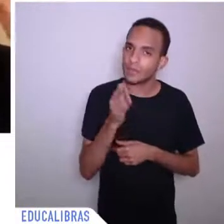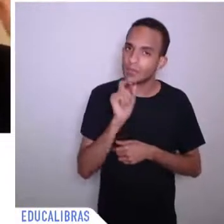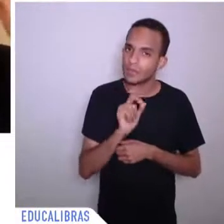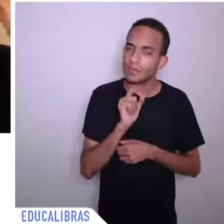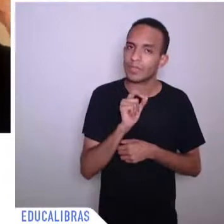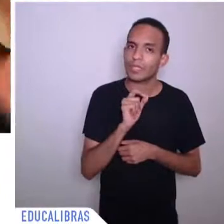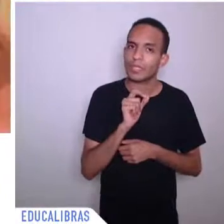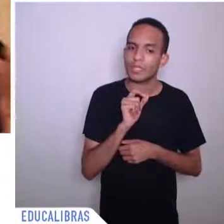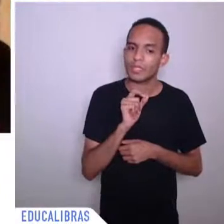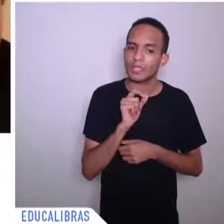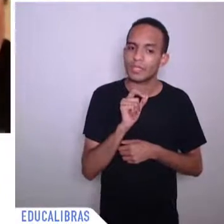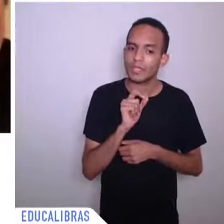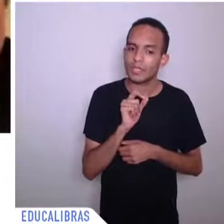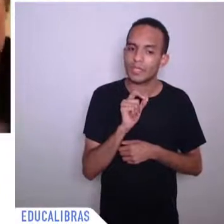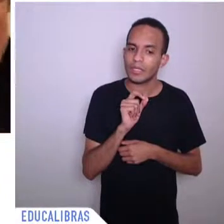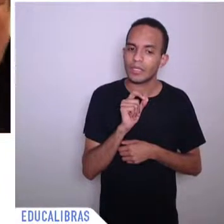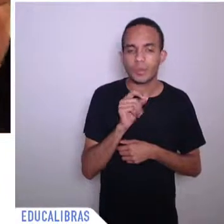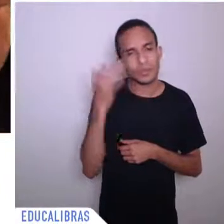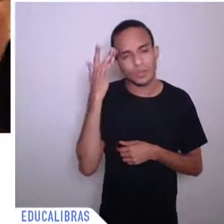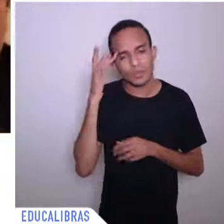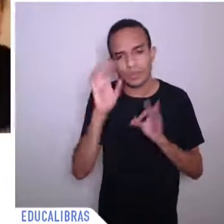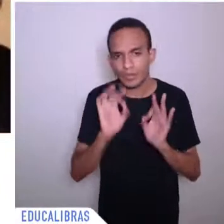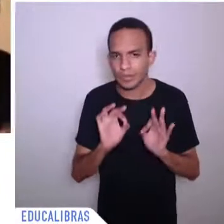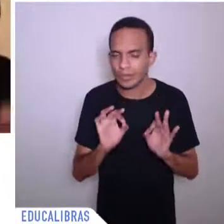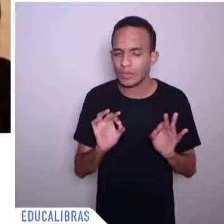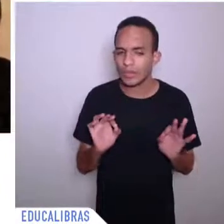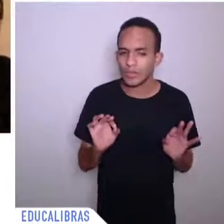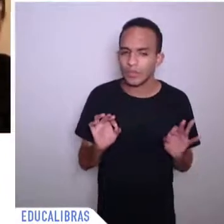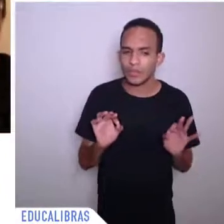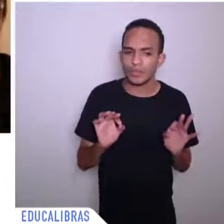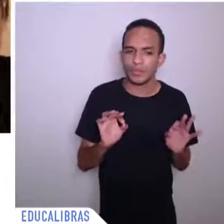this? I don't know.